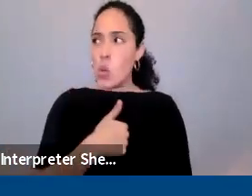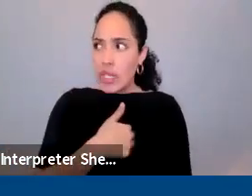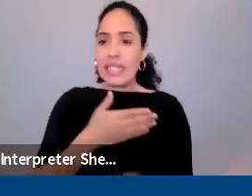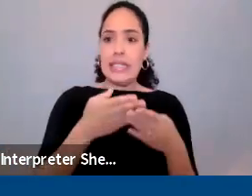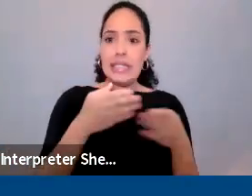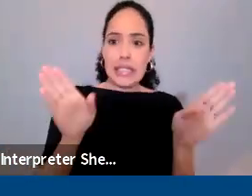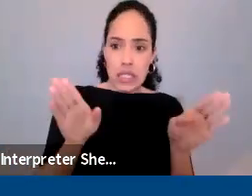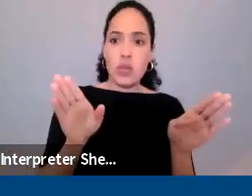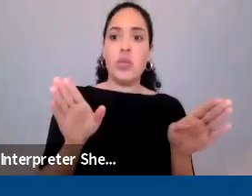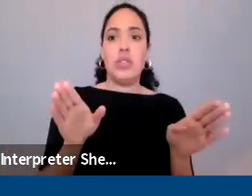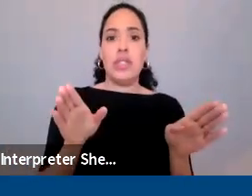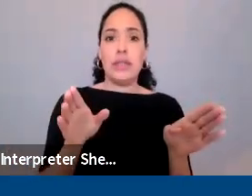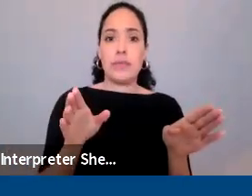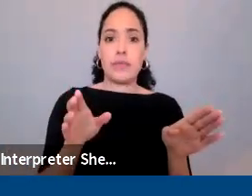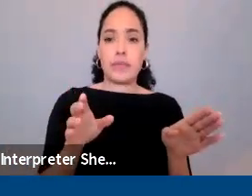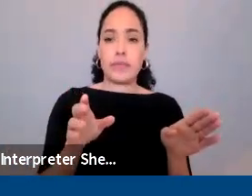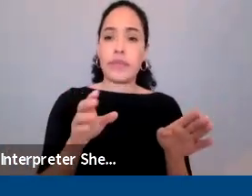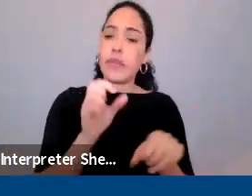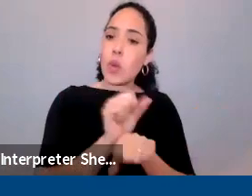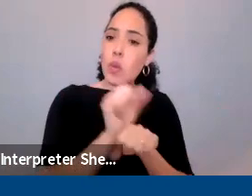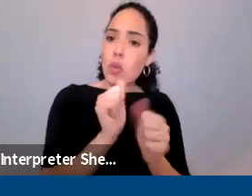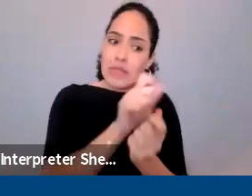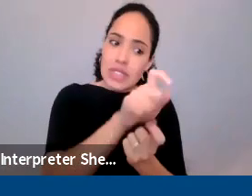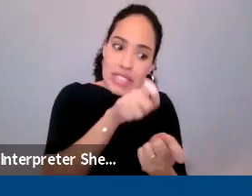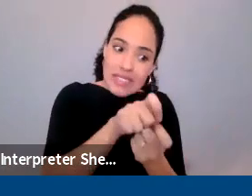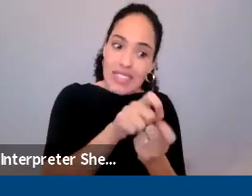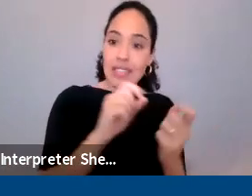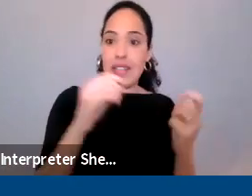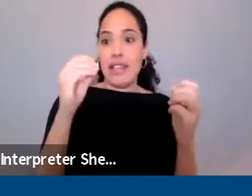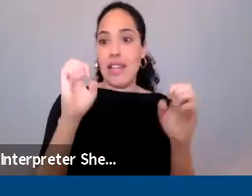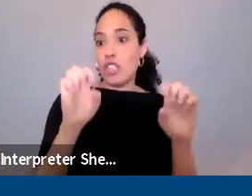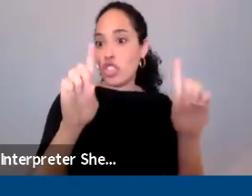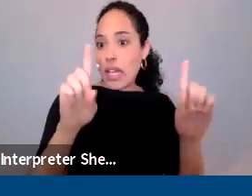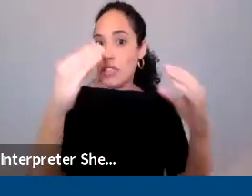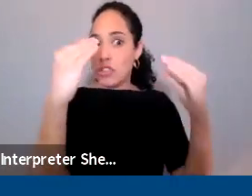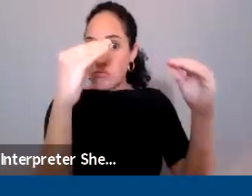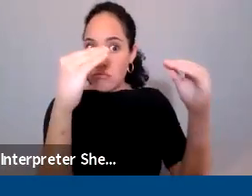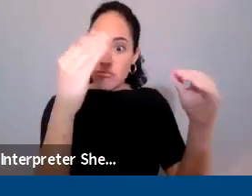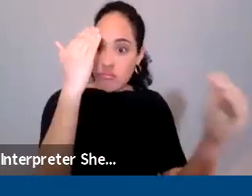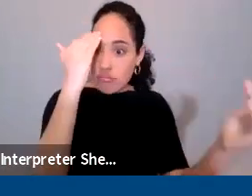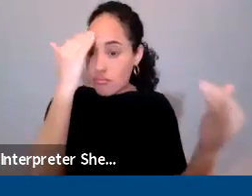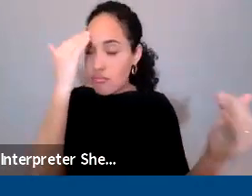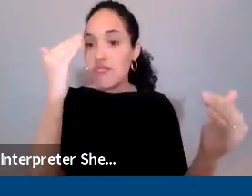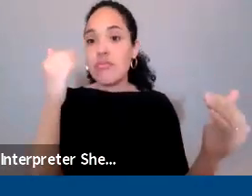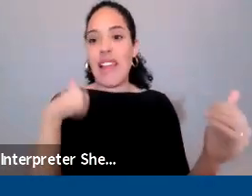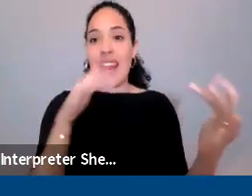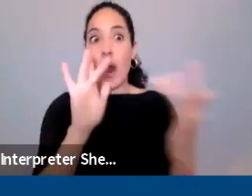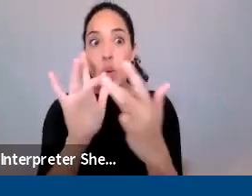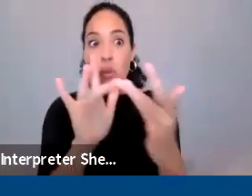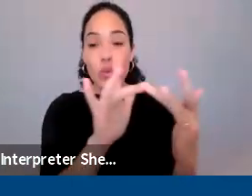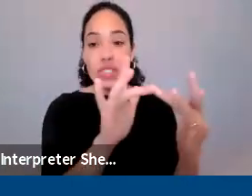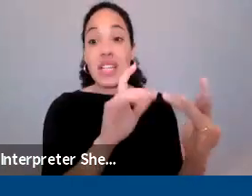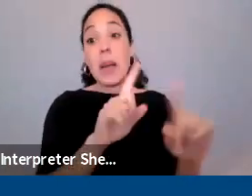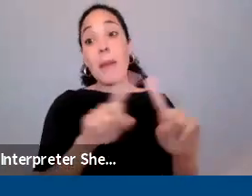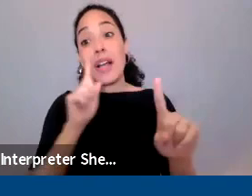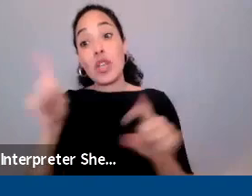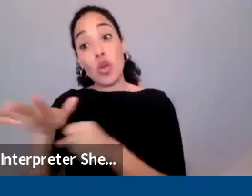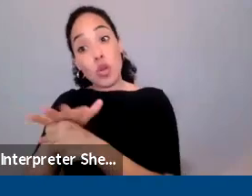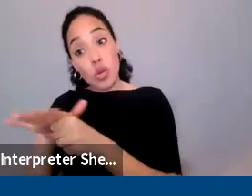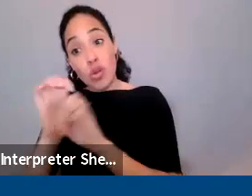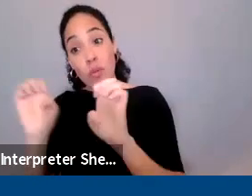with specific education and outreach. But I think if you get in contact with your local emergency manager, they can let you know